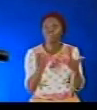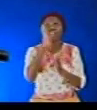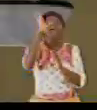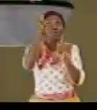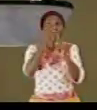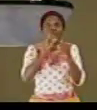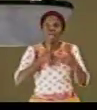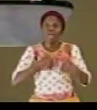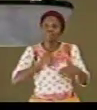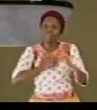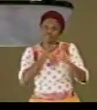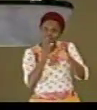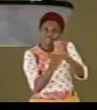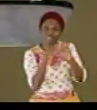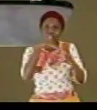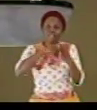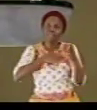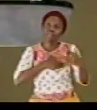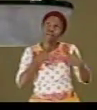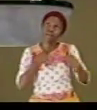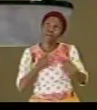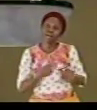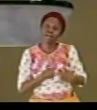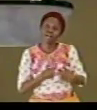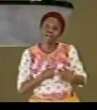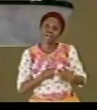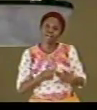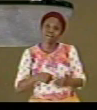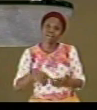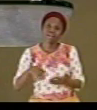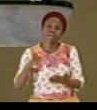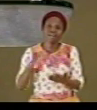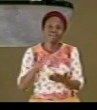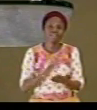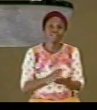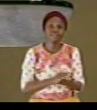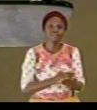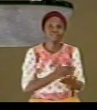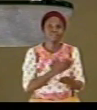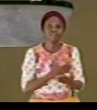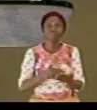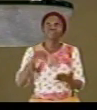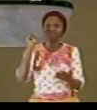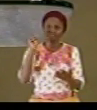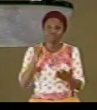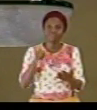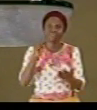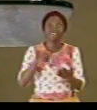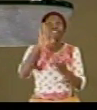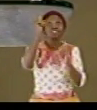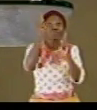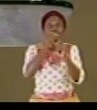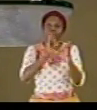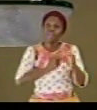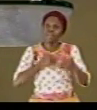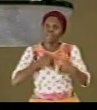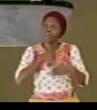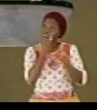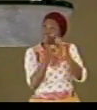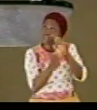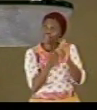Thy word have I hid in my heart. Yes, the word have I hid in